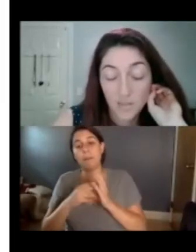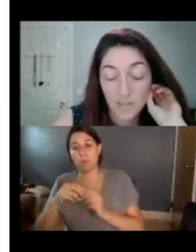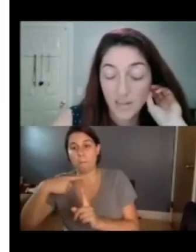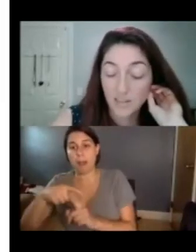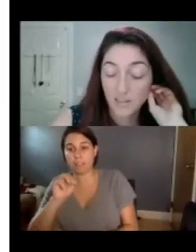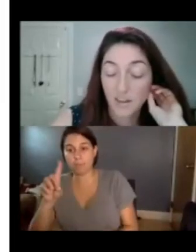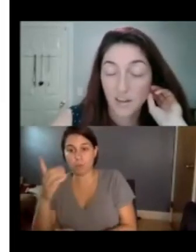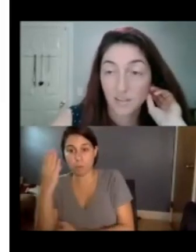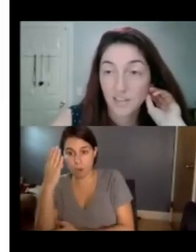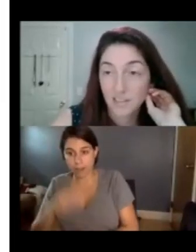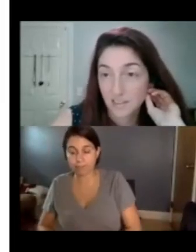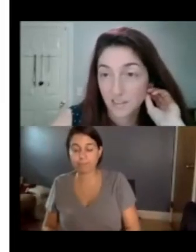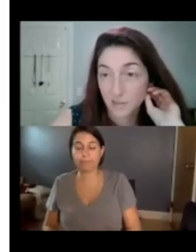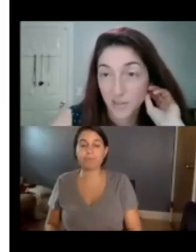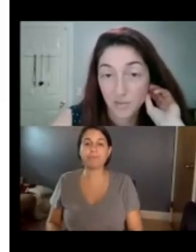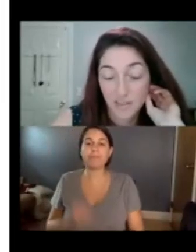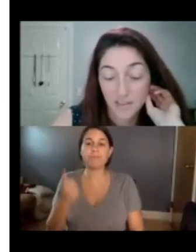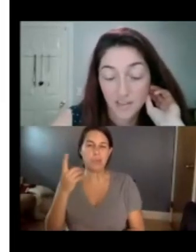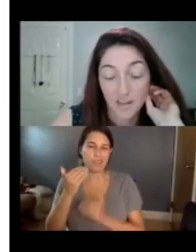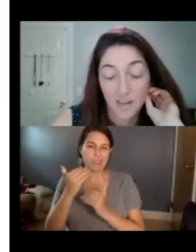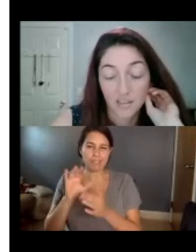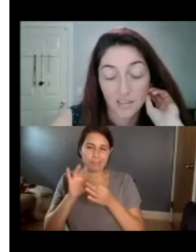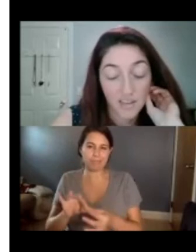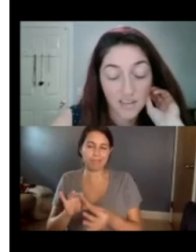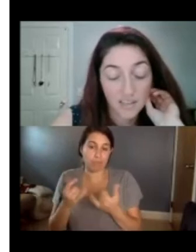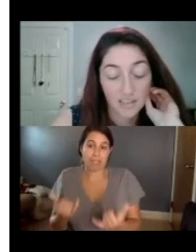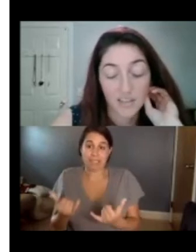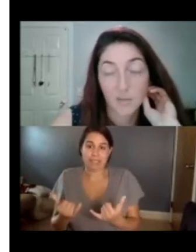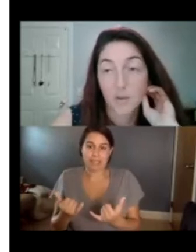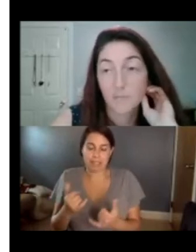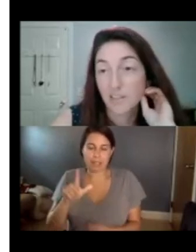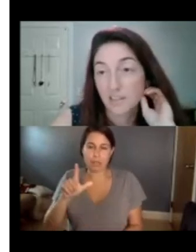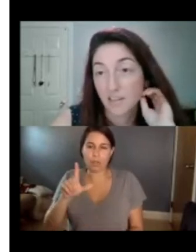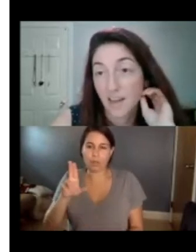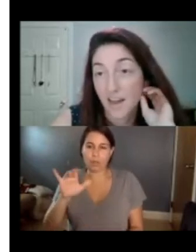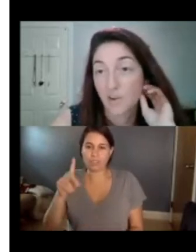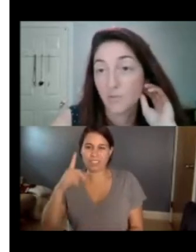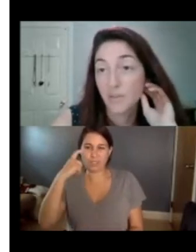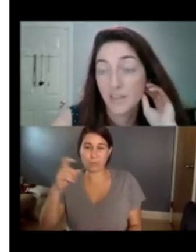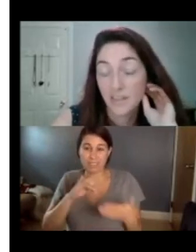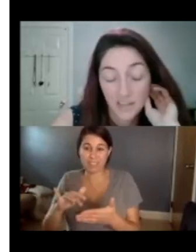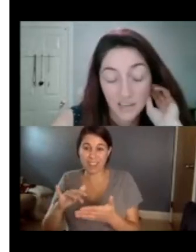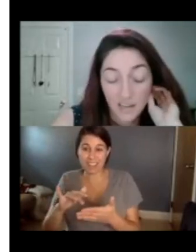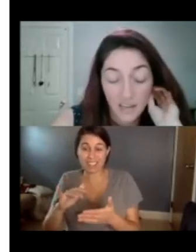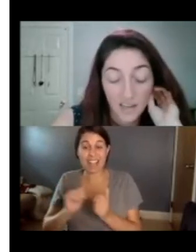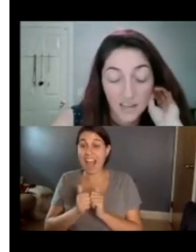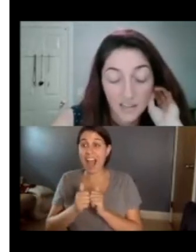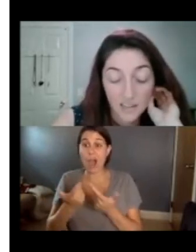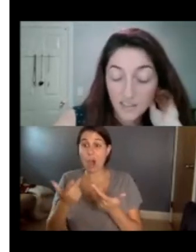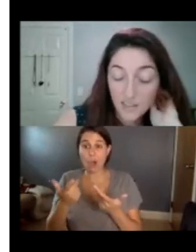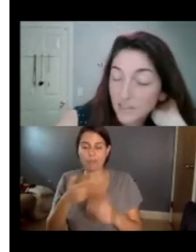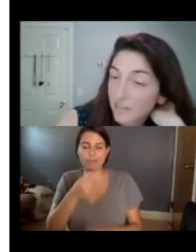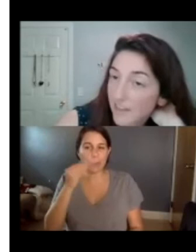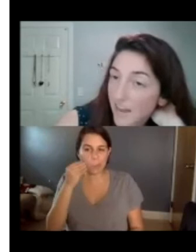So one limitation of existing lucid dreaming studies is that they're primarily done at home.